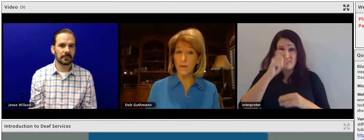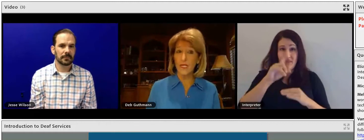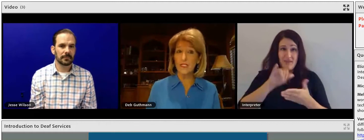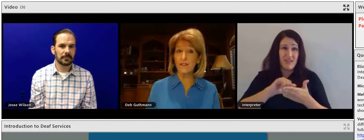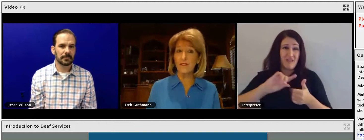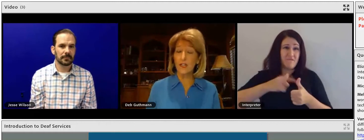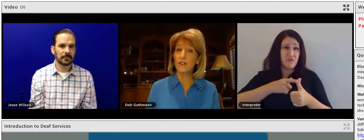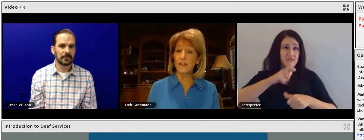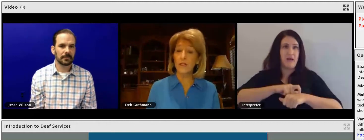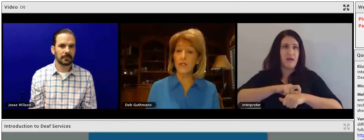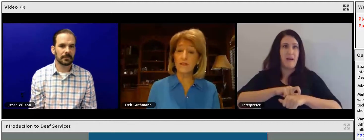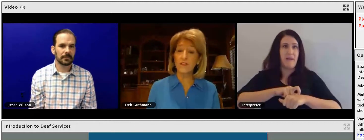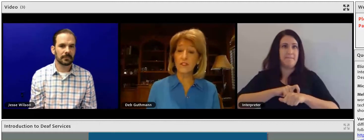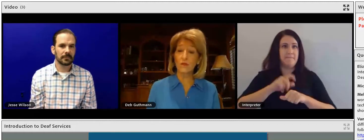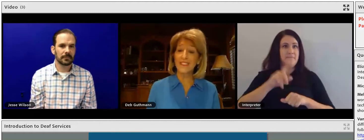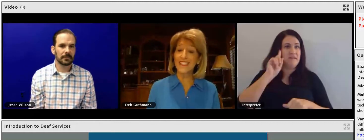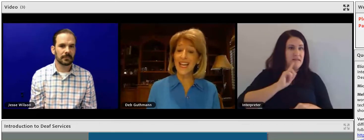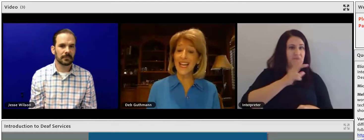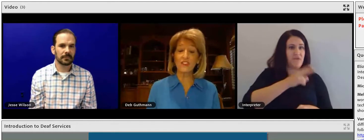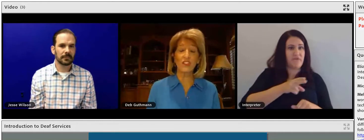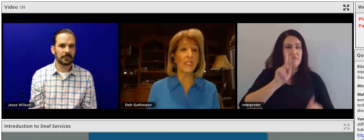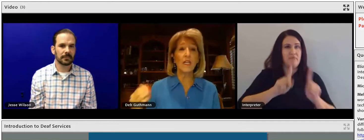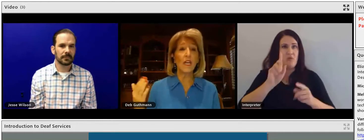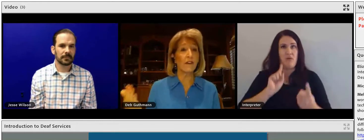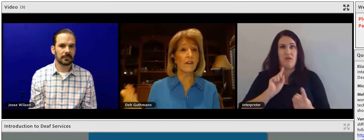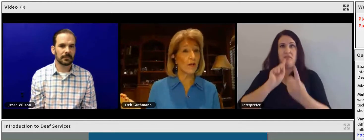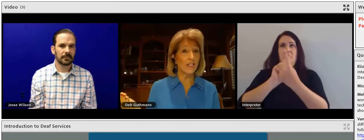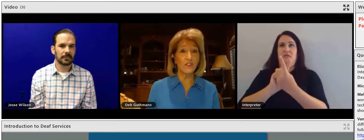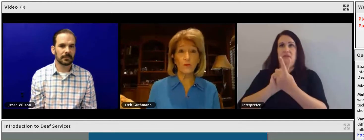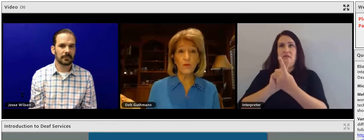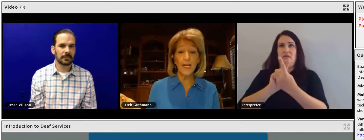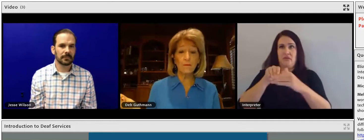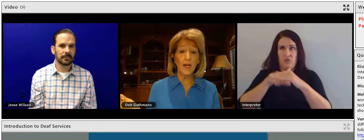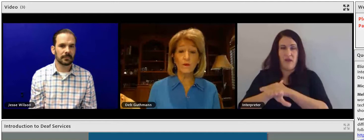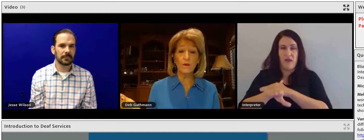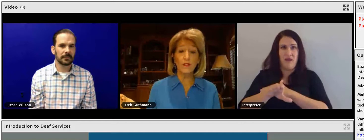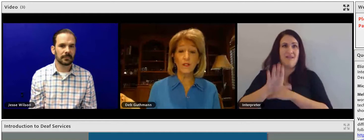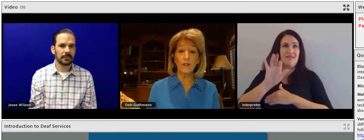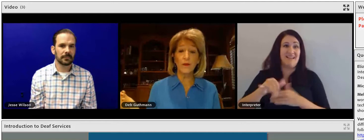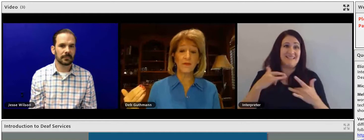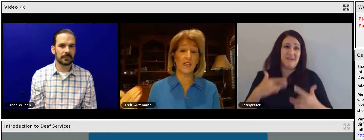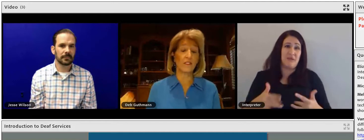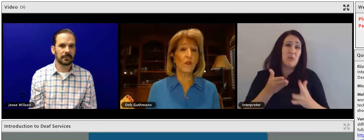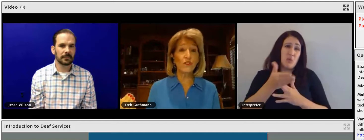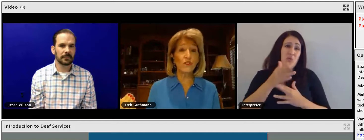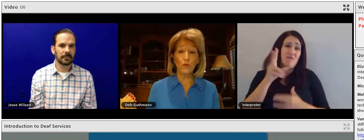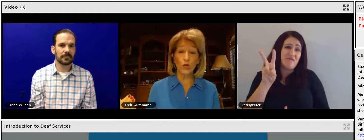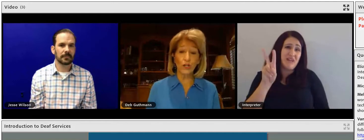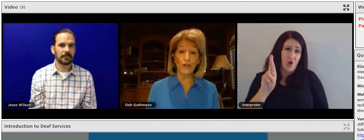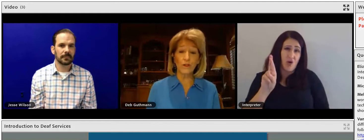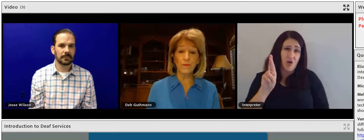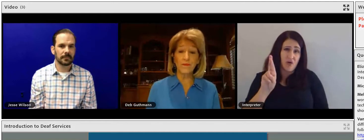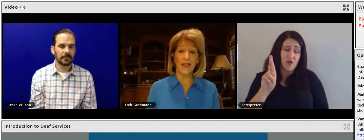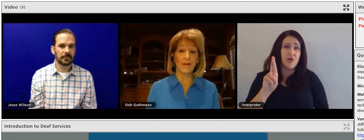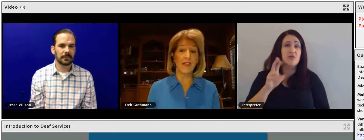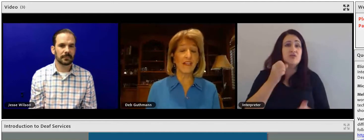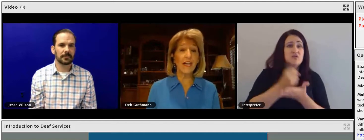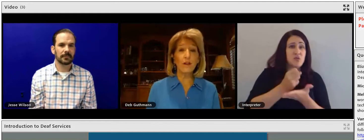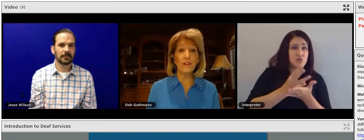of contact for many deaf and hard of hearing individuals is actually a vocational rehab counselor, a